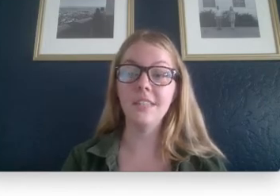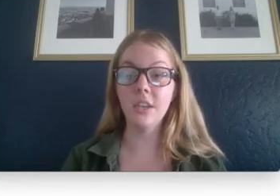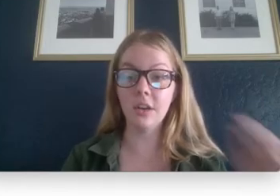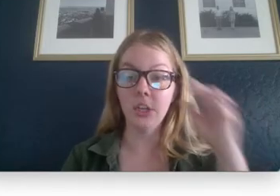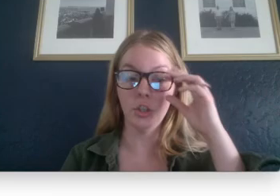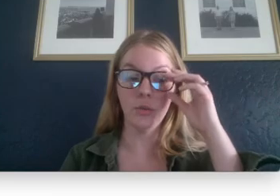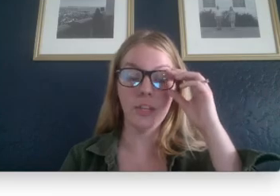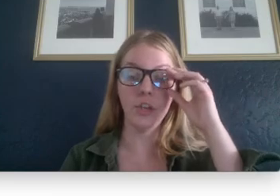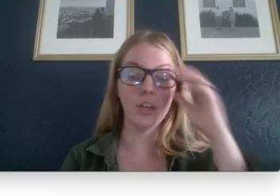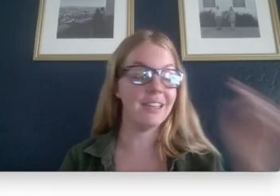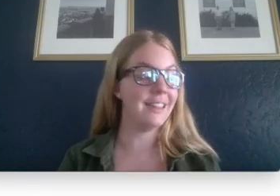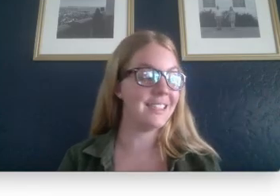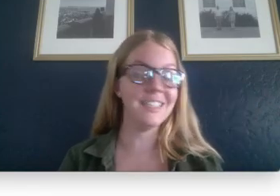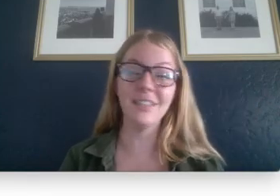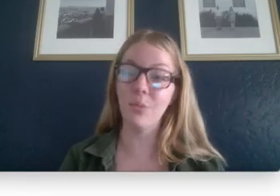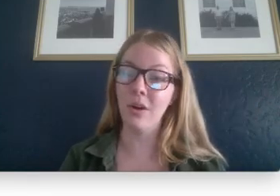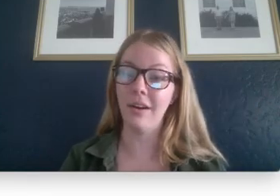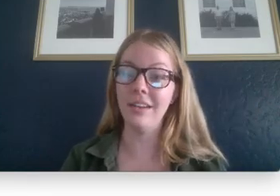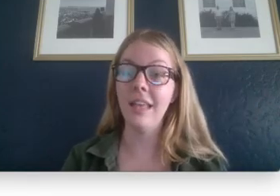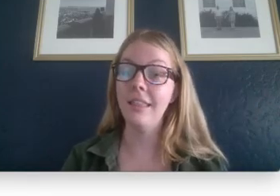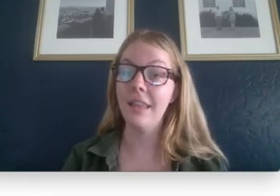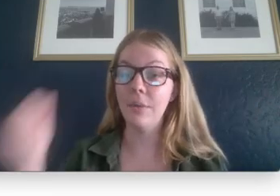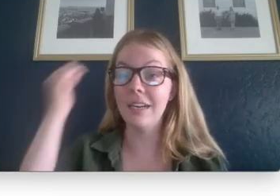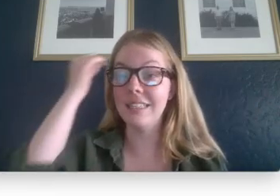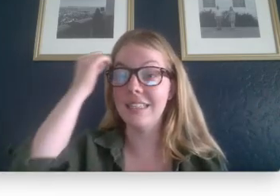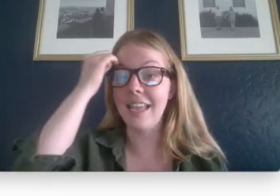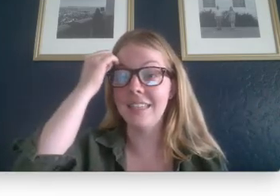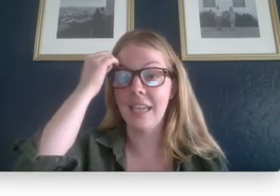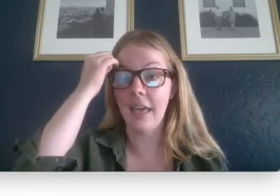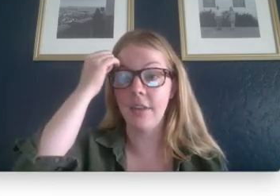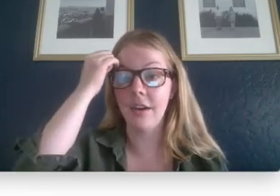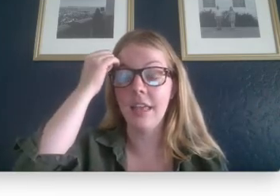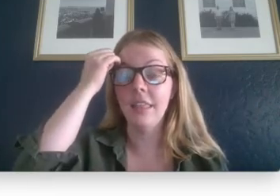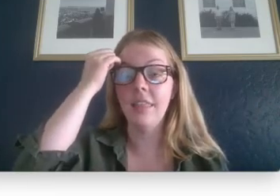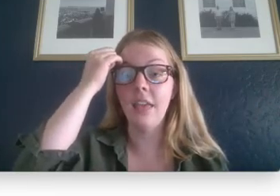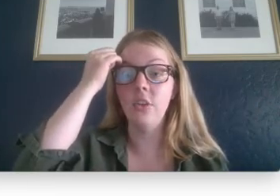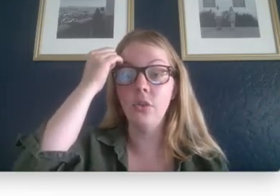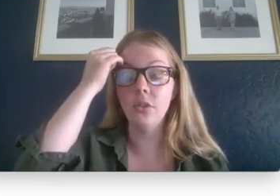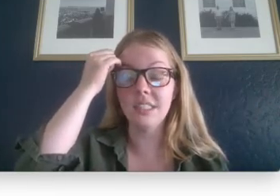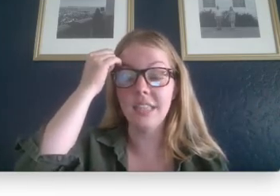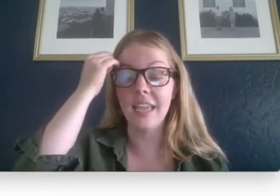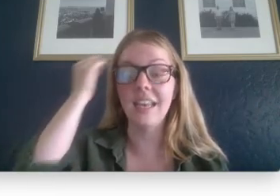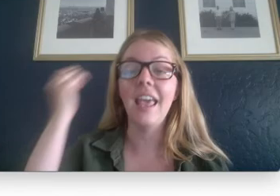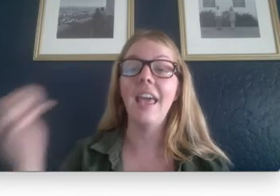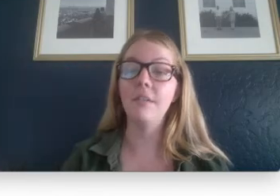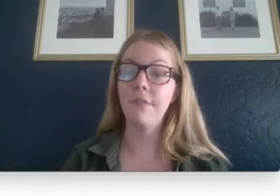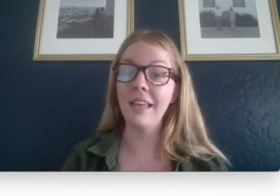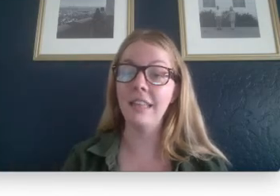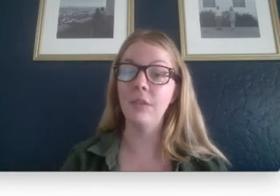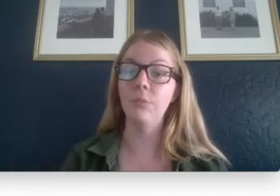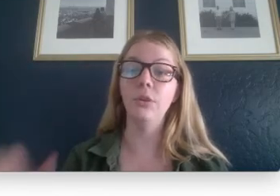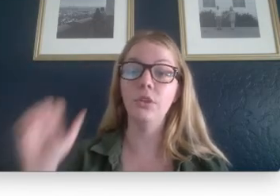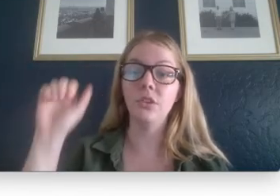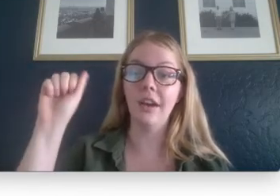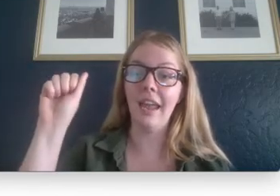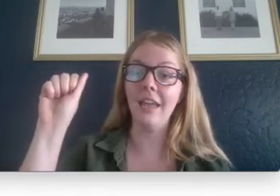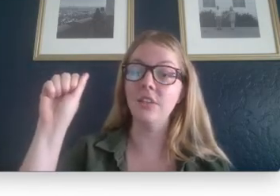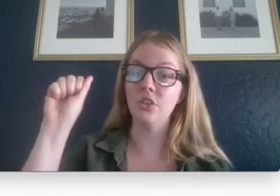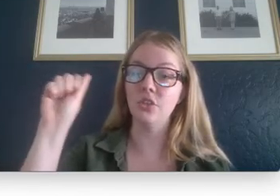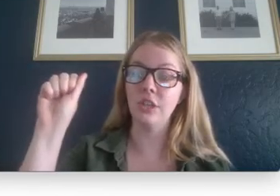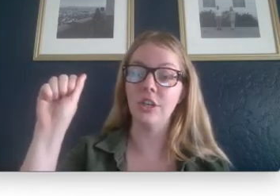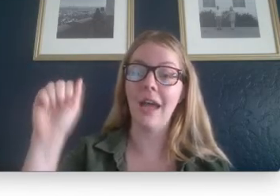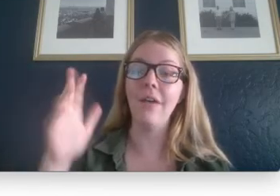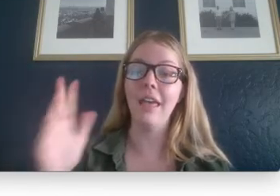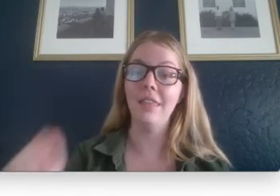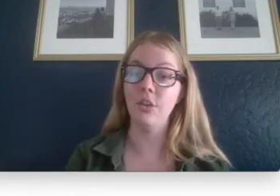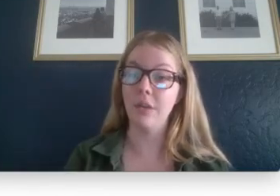First thing you're going to do is you're going to listen to the word, then we're going to say it together, then you'll say it, and finally we'll use our hand to